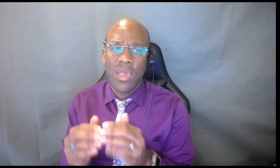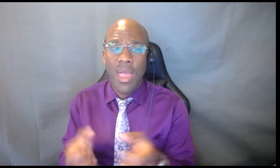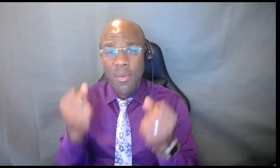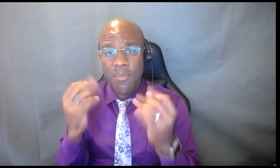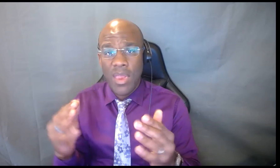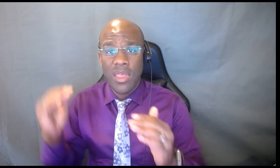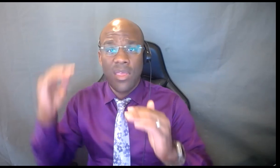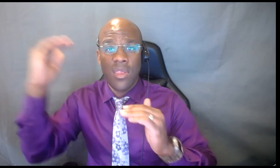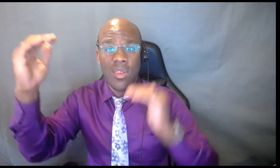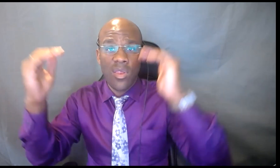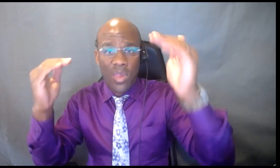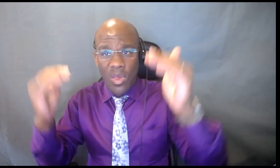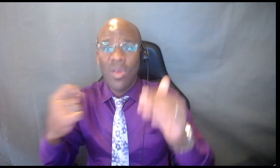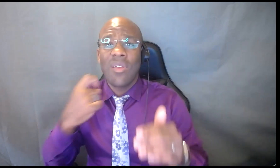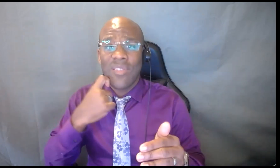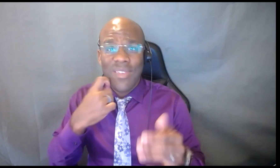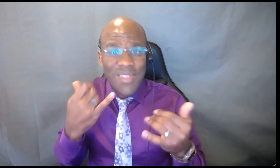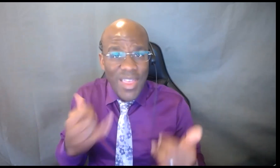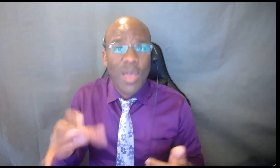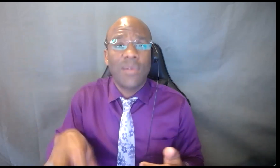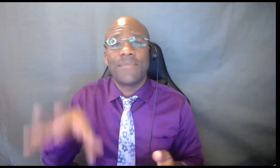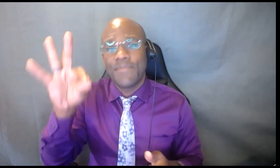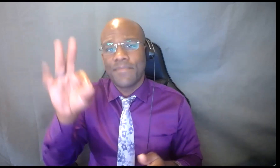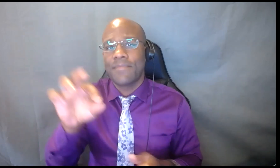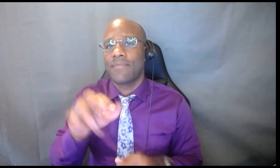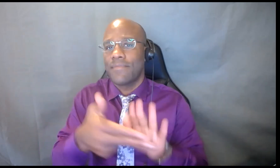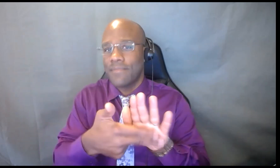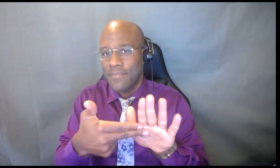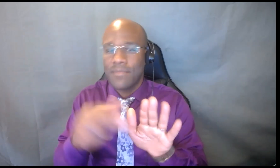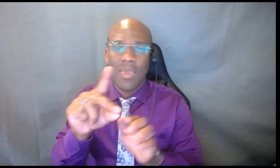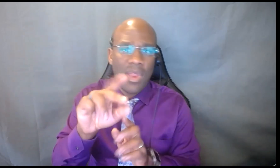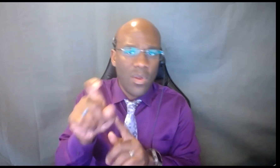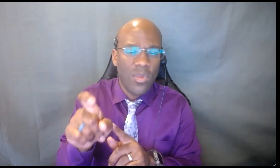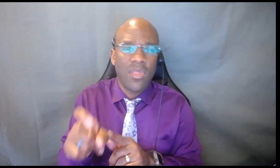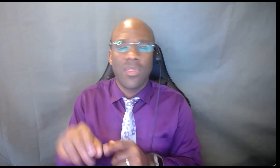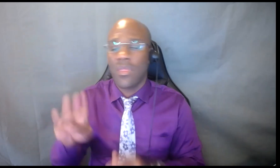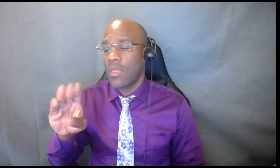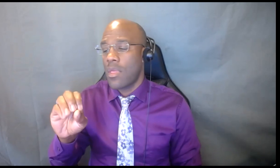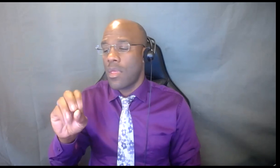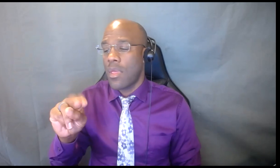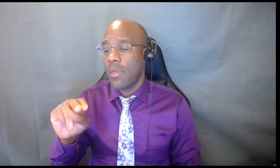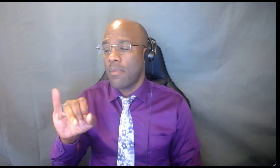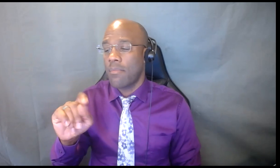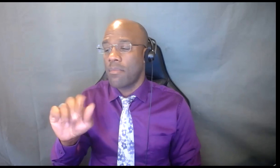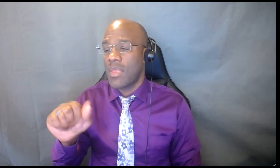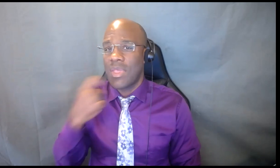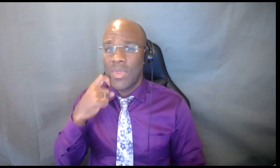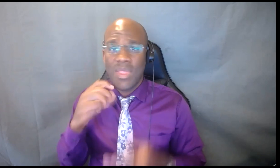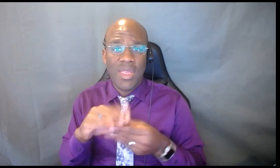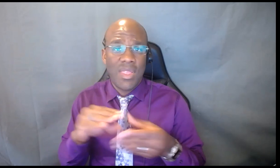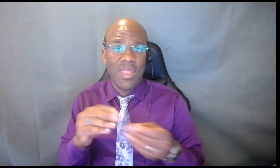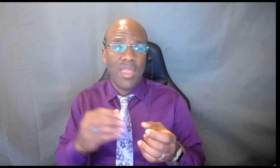our populations. Like Benita said in the statistics earlier, most children, when